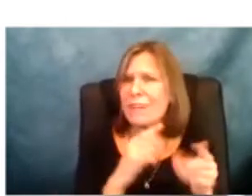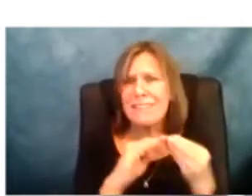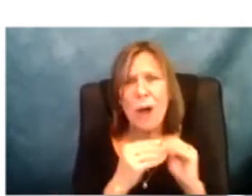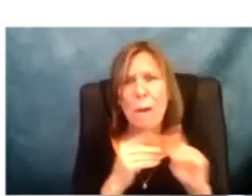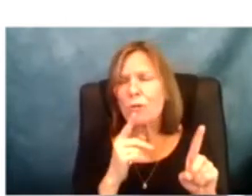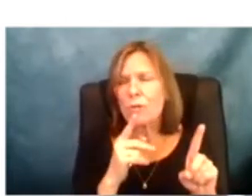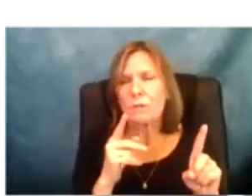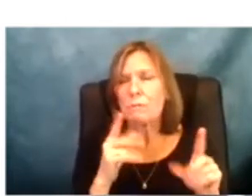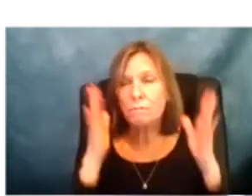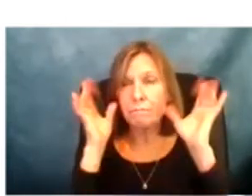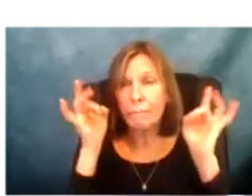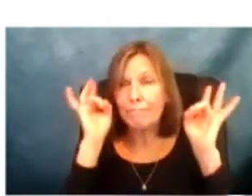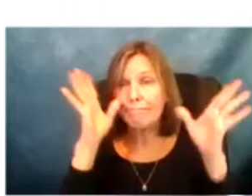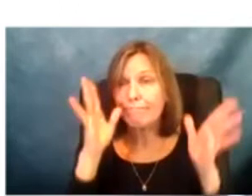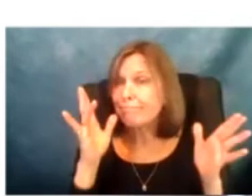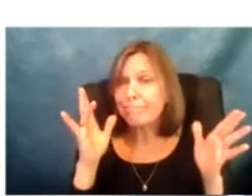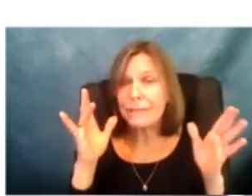is I think something